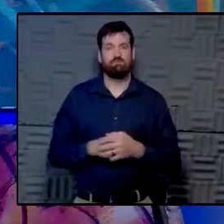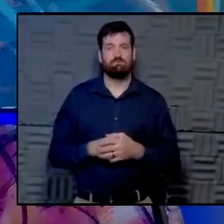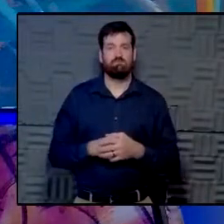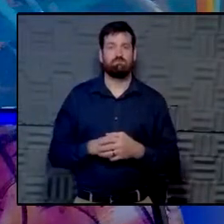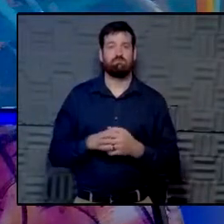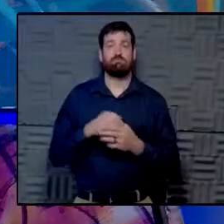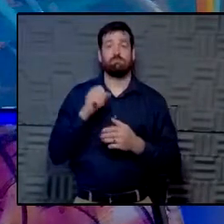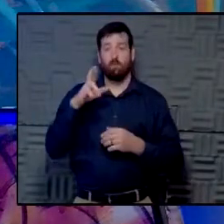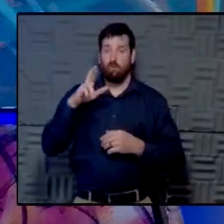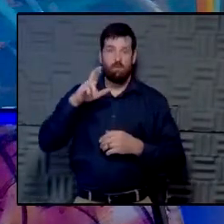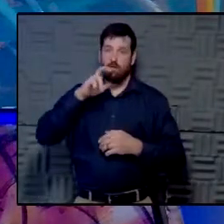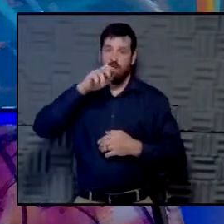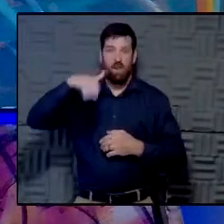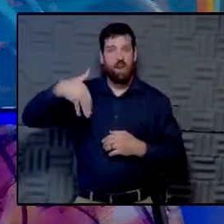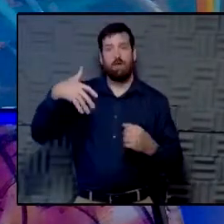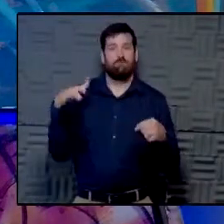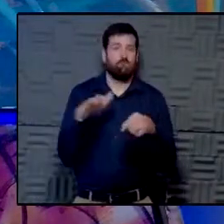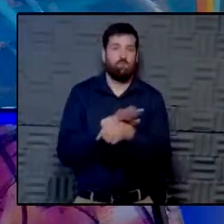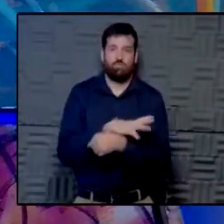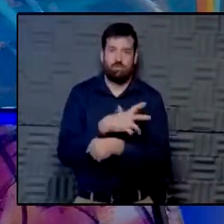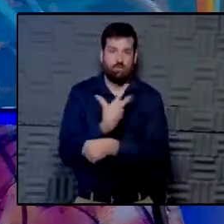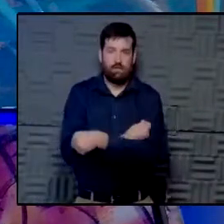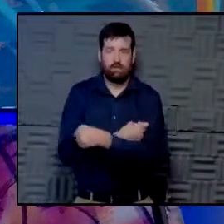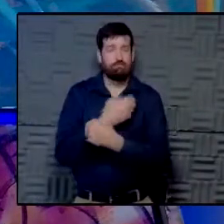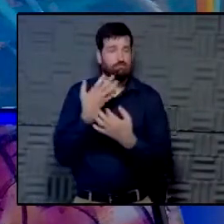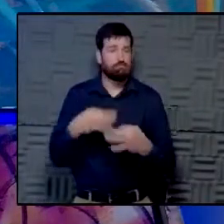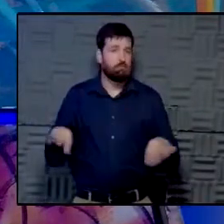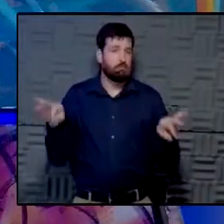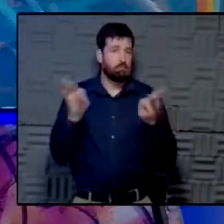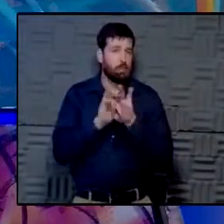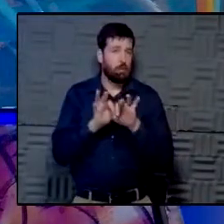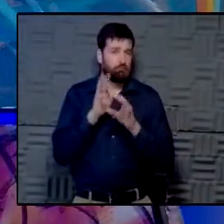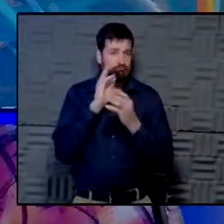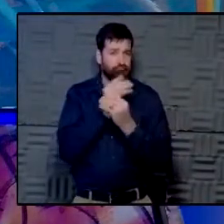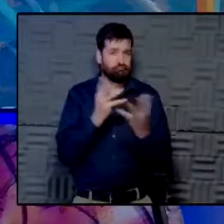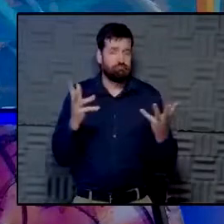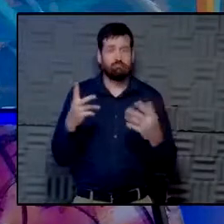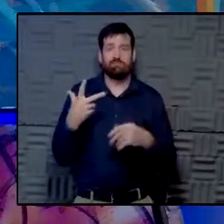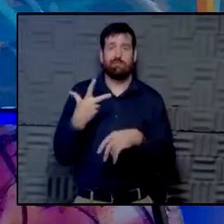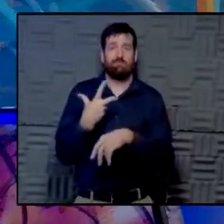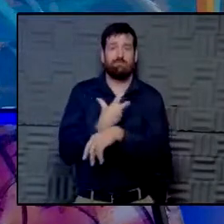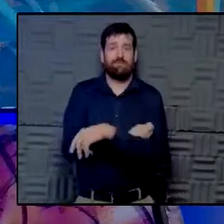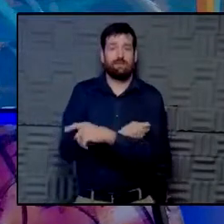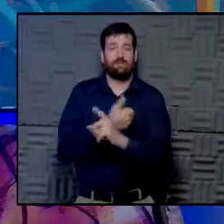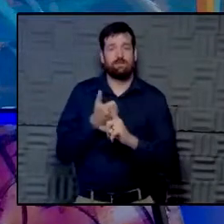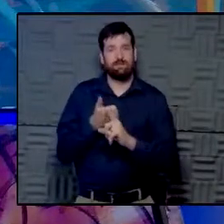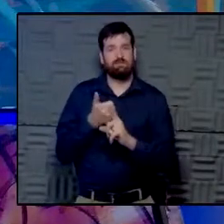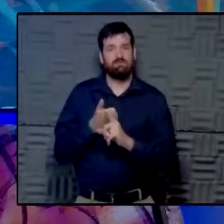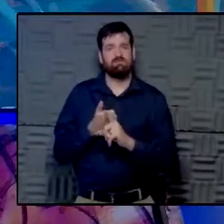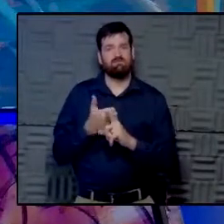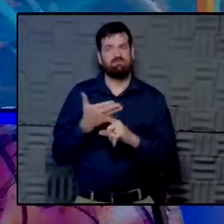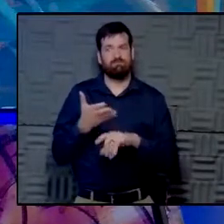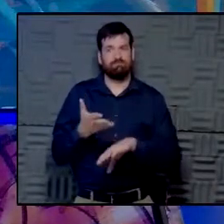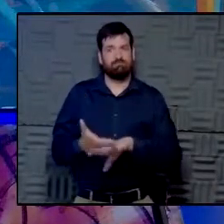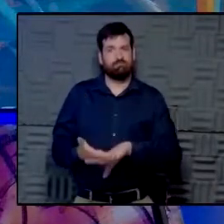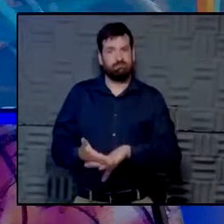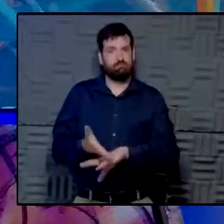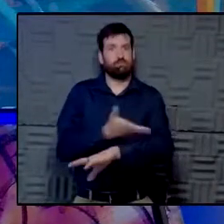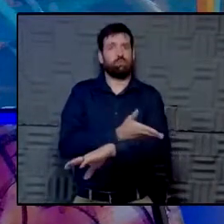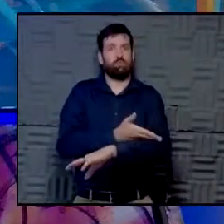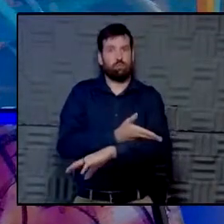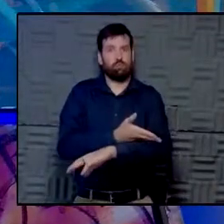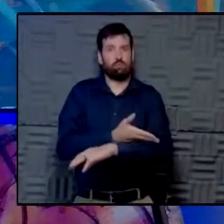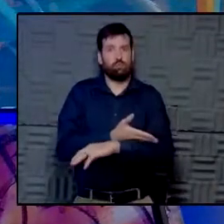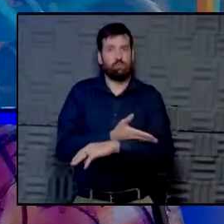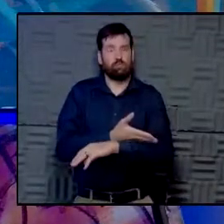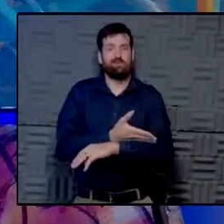fully vaccinated. So it is interesting to note and important to note that vaccination really does improve and decrease